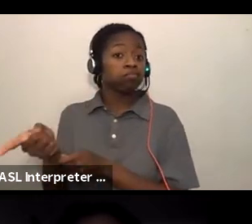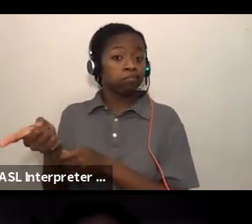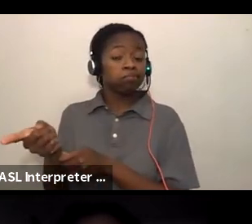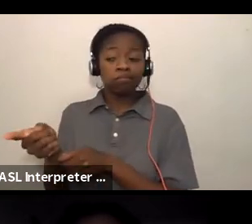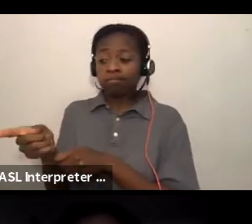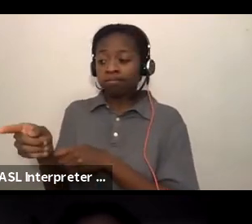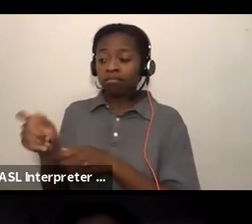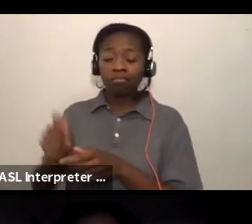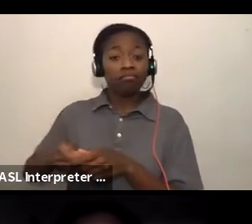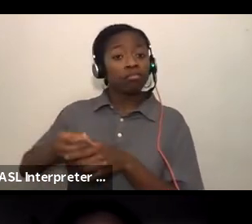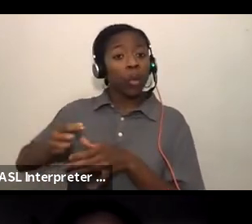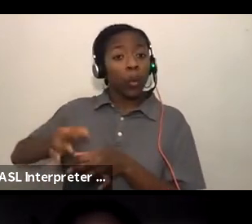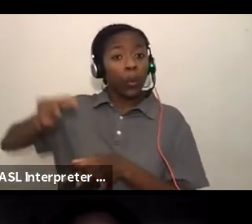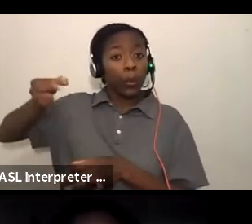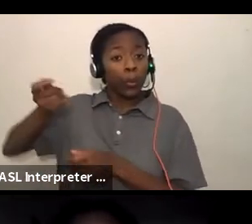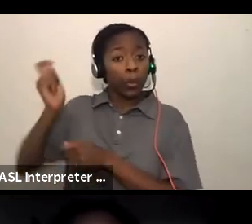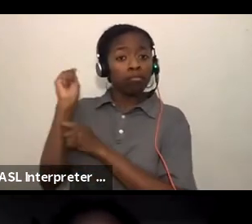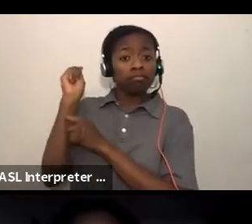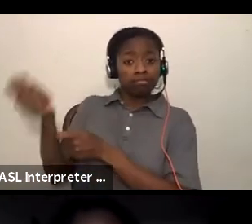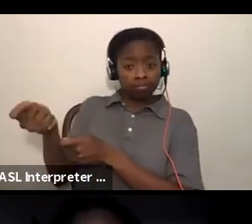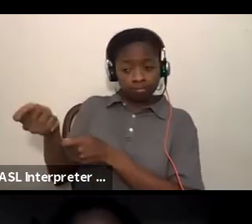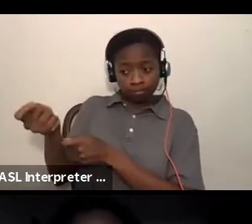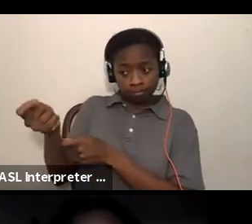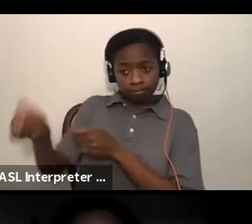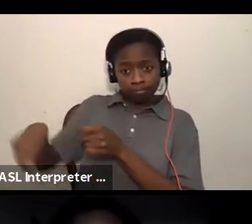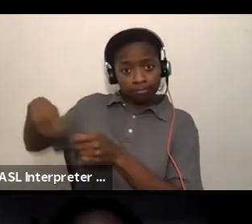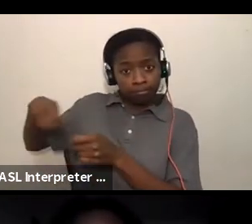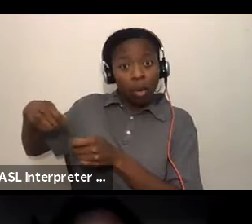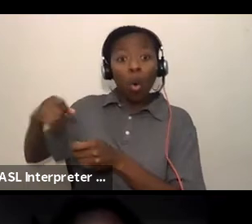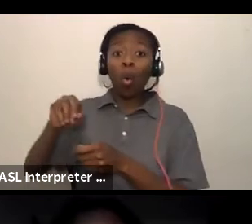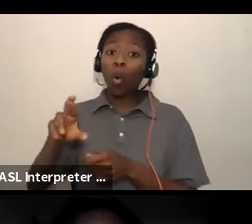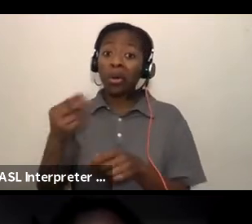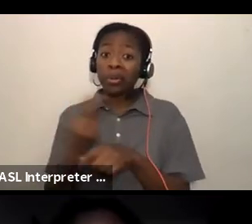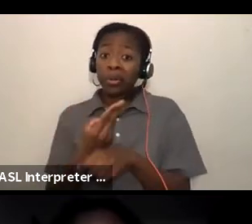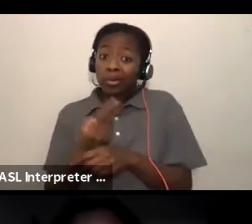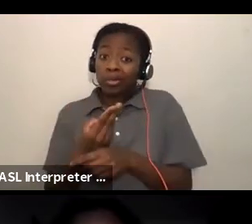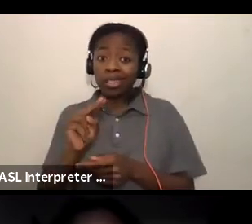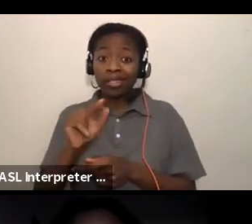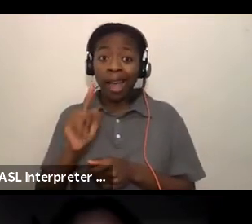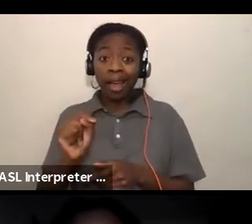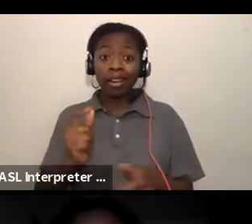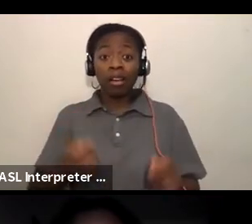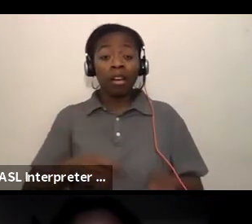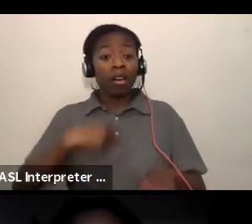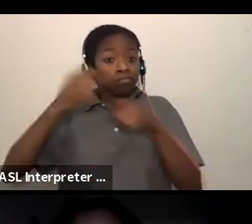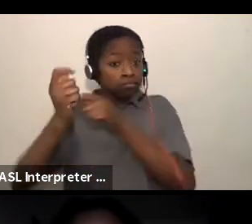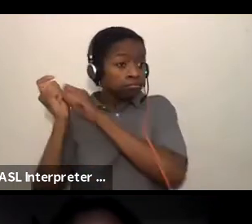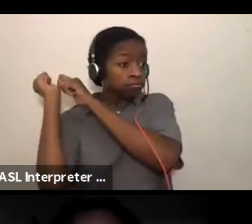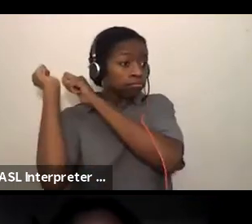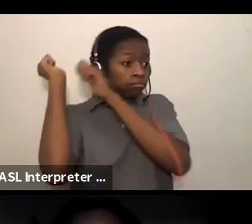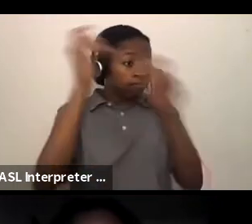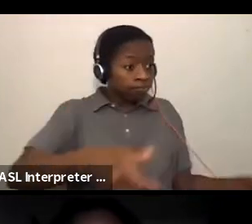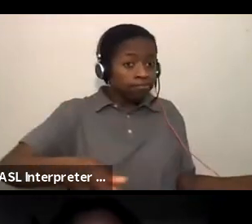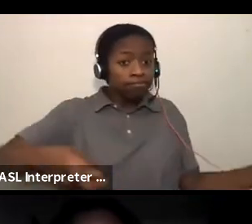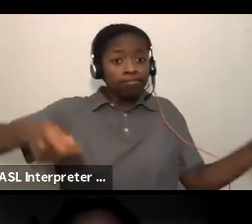like, I'm throwing that big net out there and then just kind of gathering and seeing what I have. So those are some analogies I have in terms